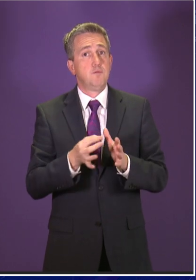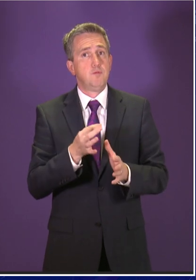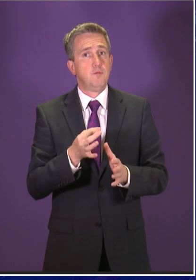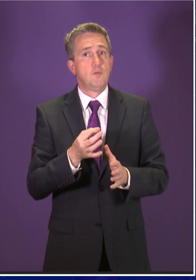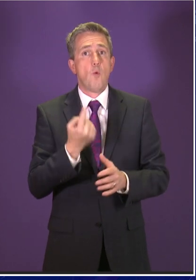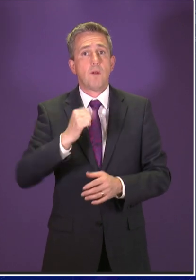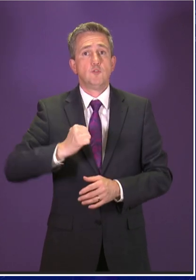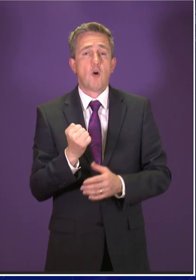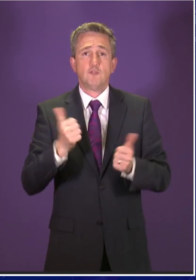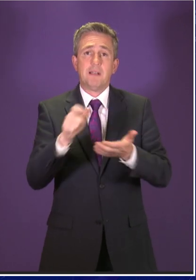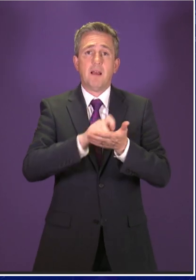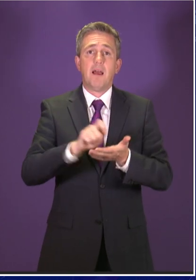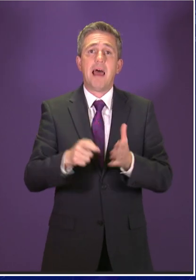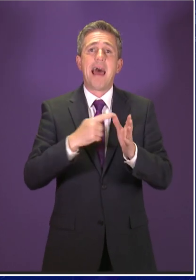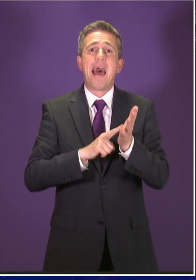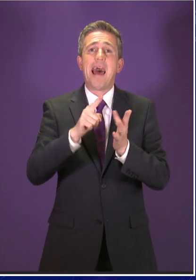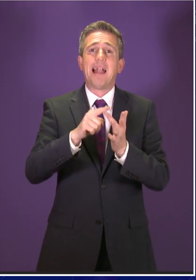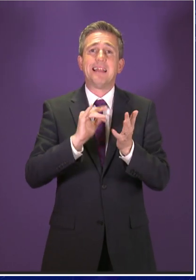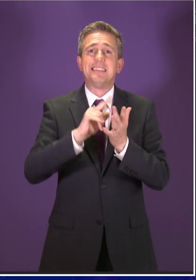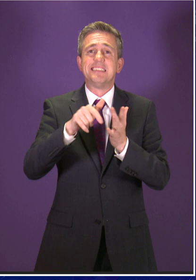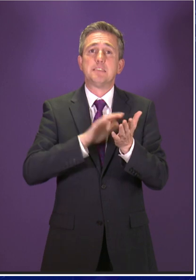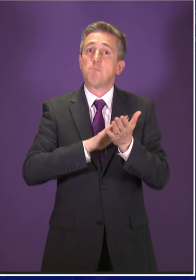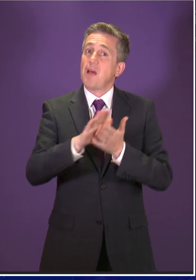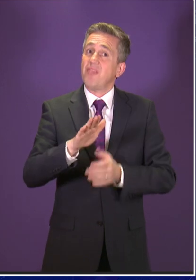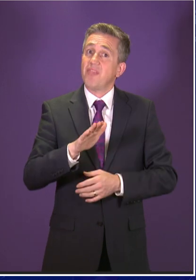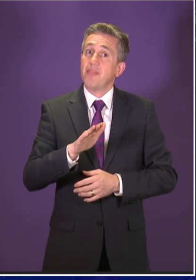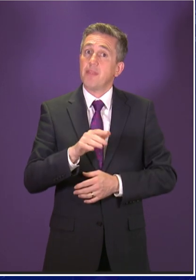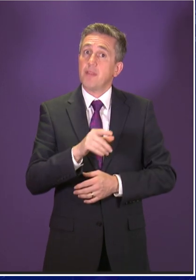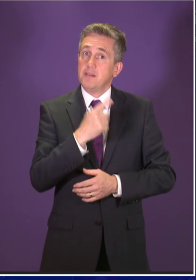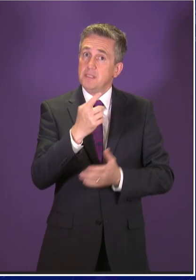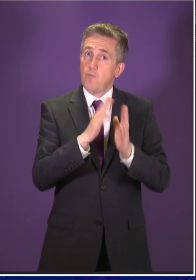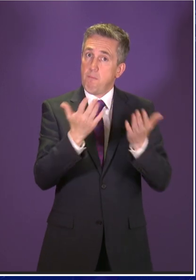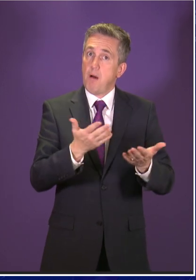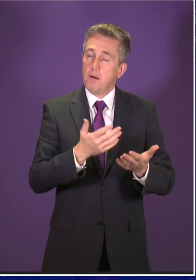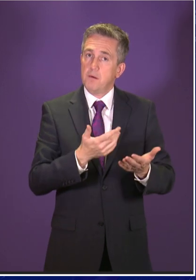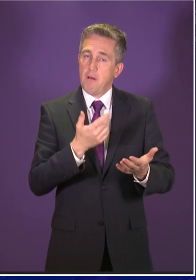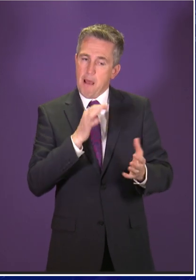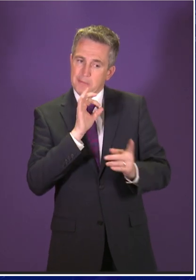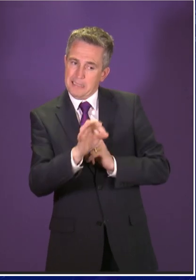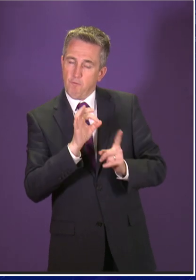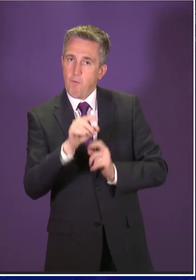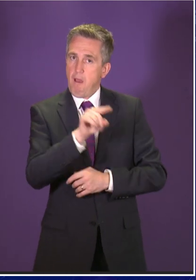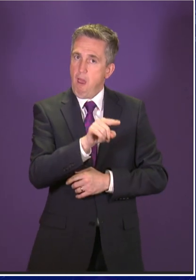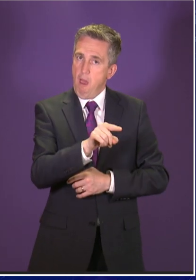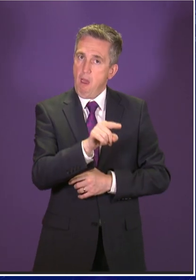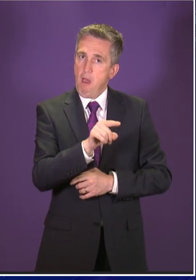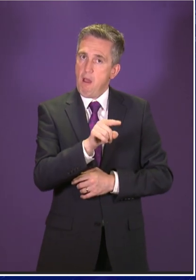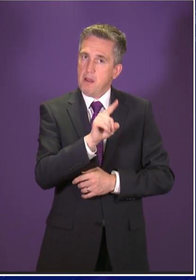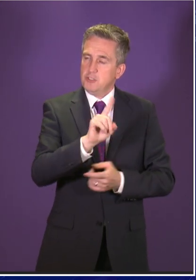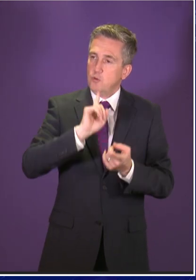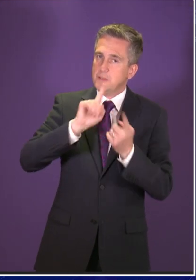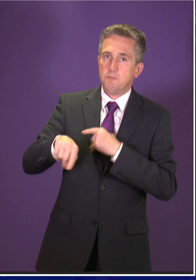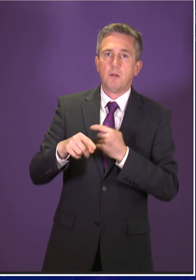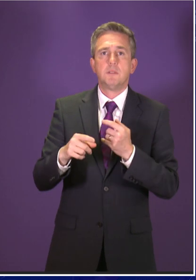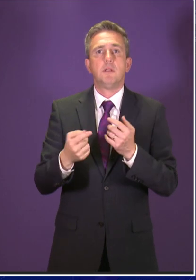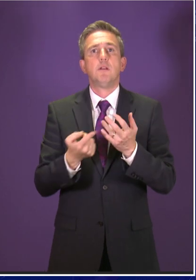greatest writers, Ali Smith, at the Edinburgh International Book Festival, and she reminded us then of the words of another of our great